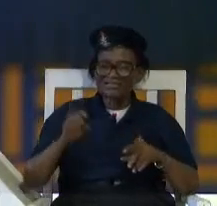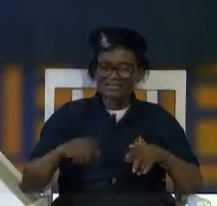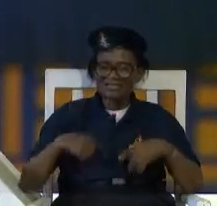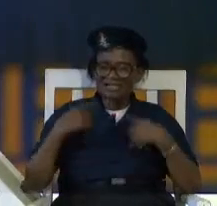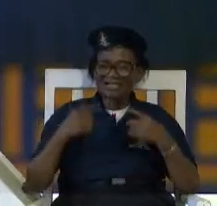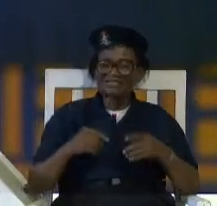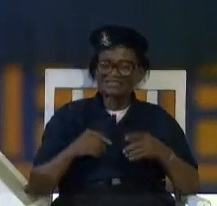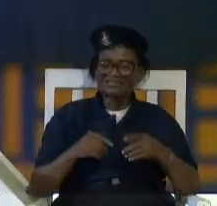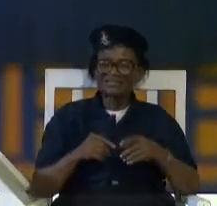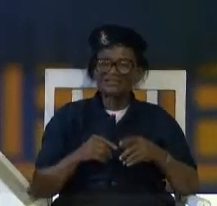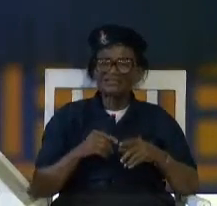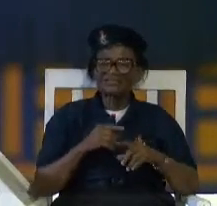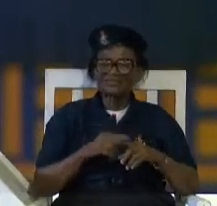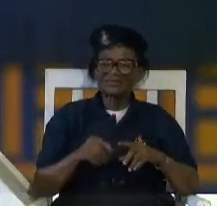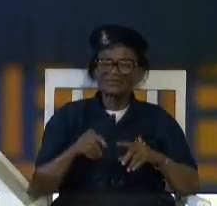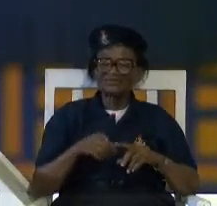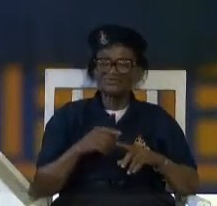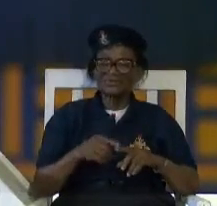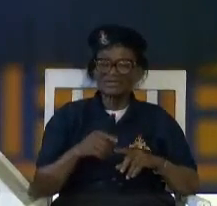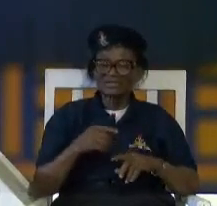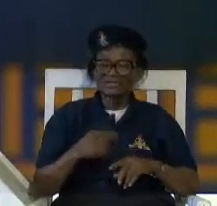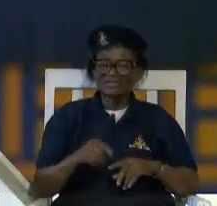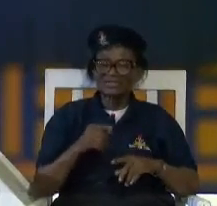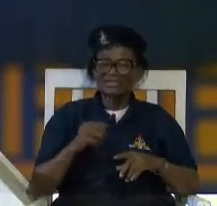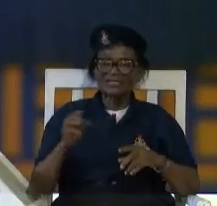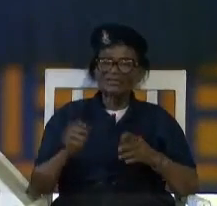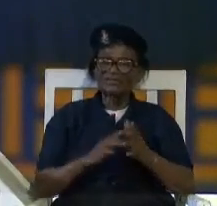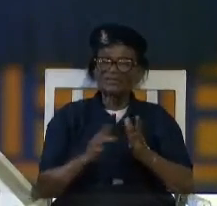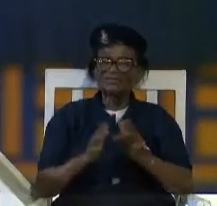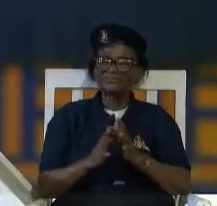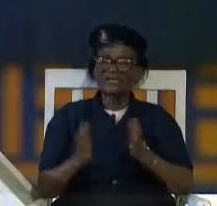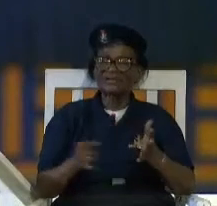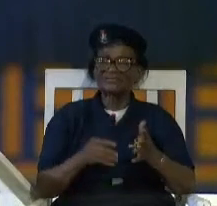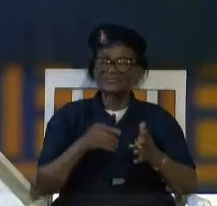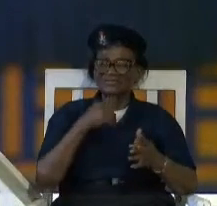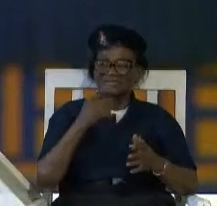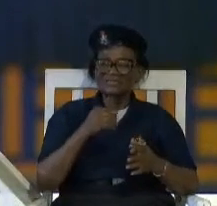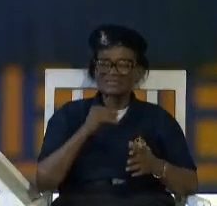What the Bible says is if you are in Christ, you are a new creature.